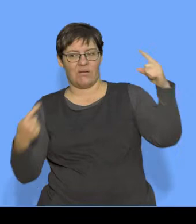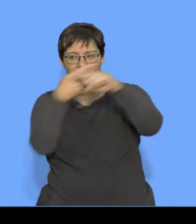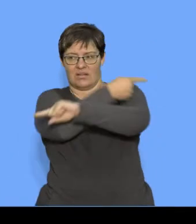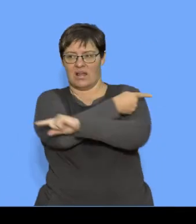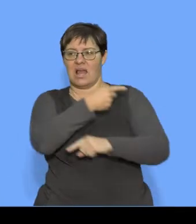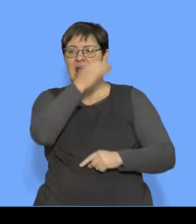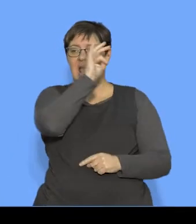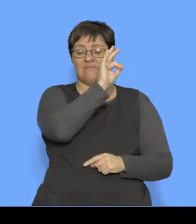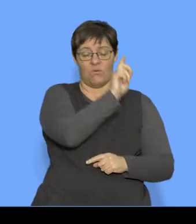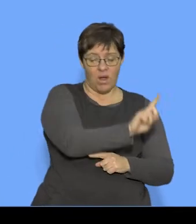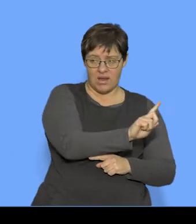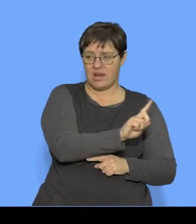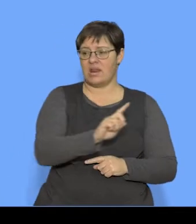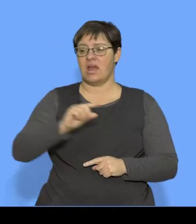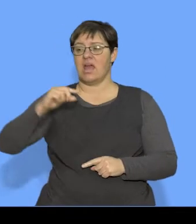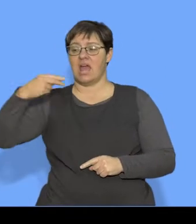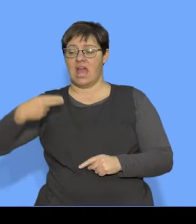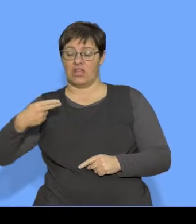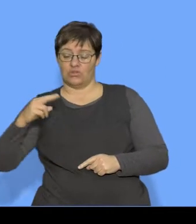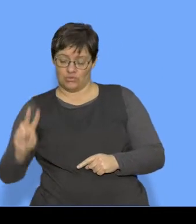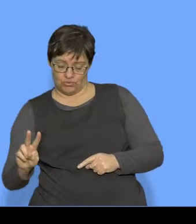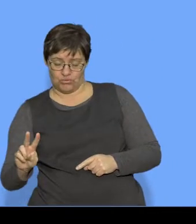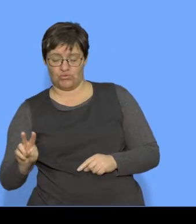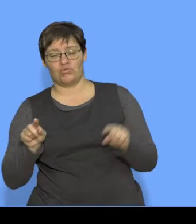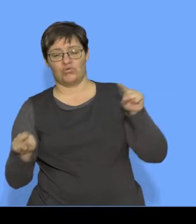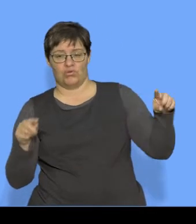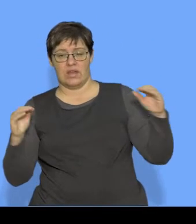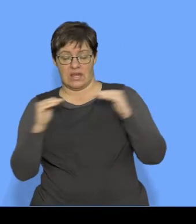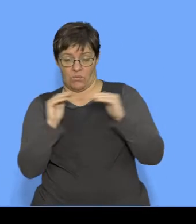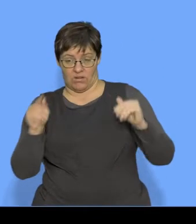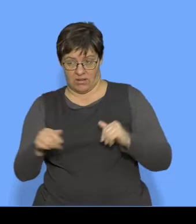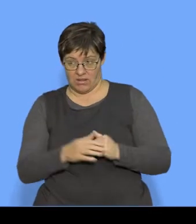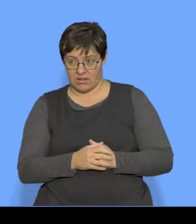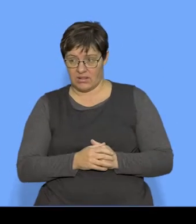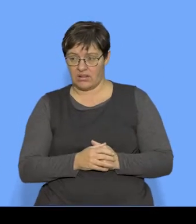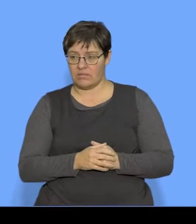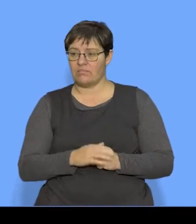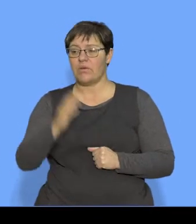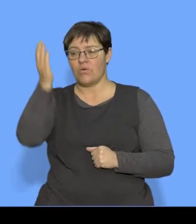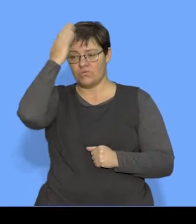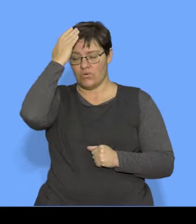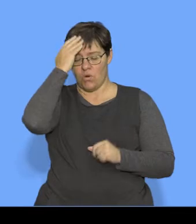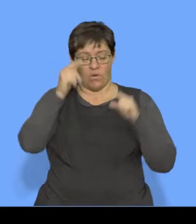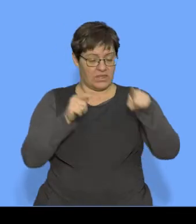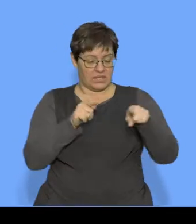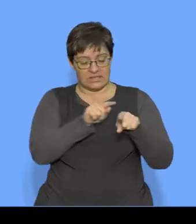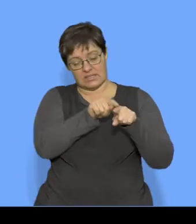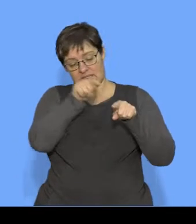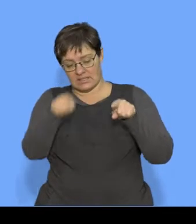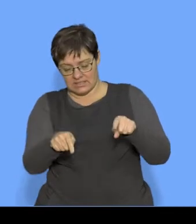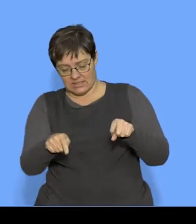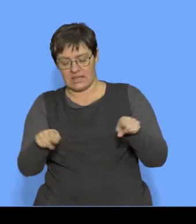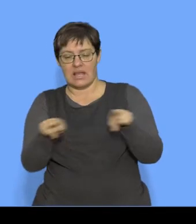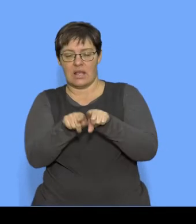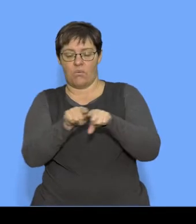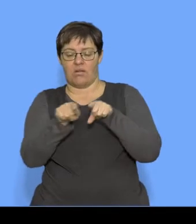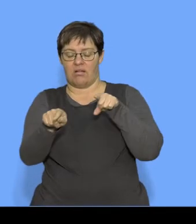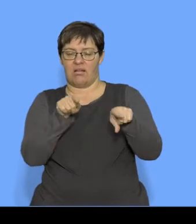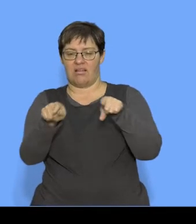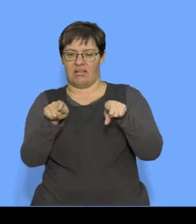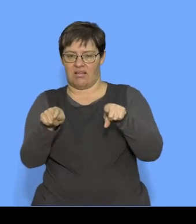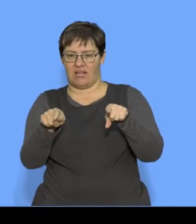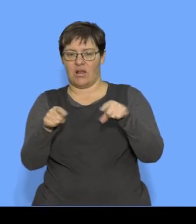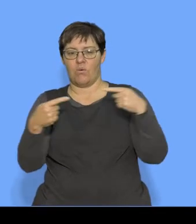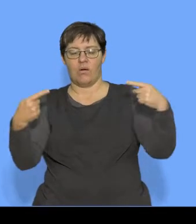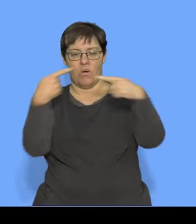alternate angles, right? So you can talk about those. And then this one here, I know that this will be equal to that one because